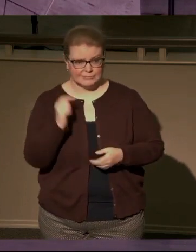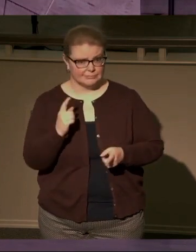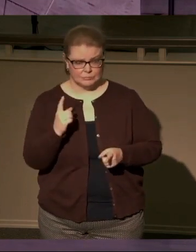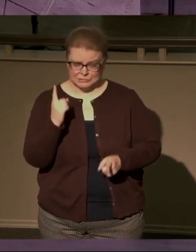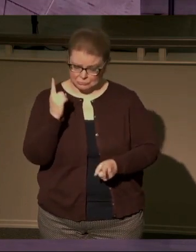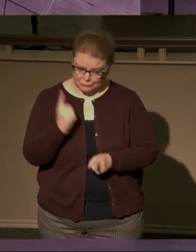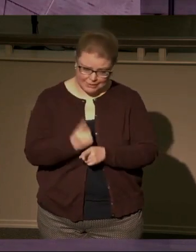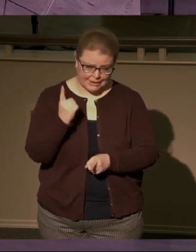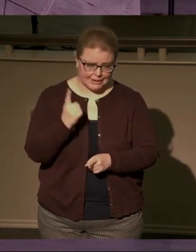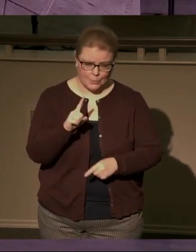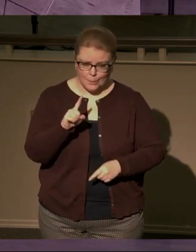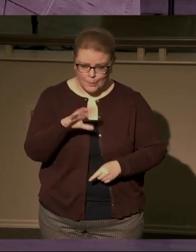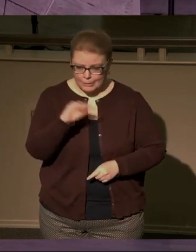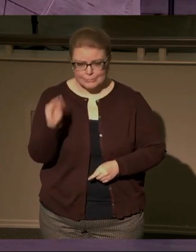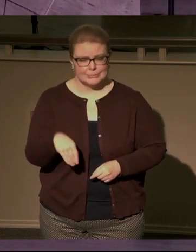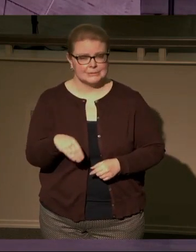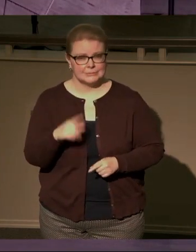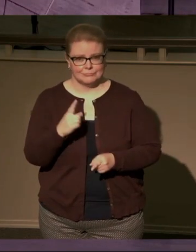accurate.